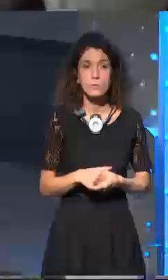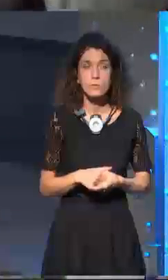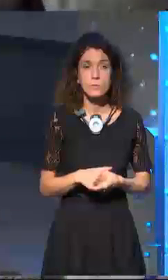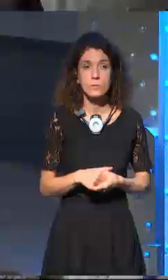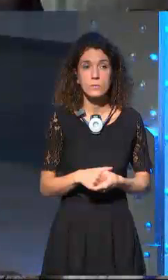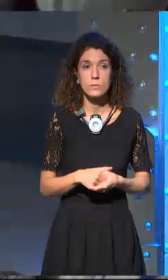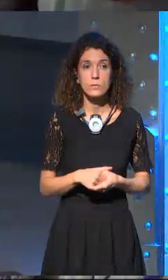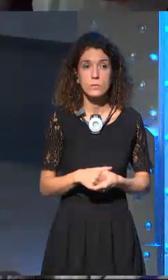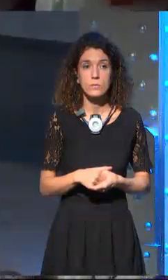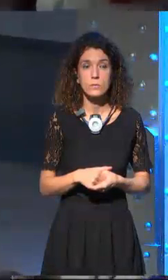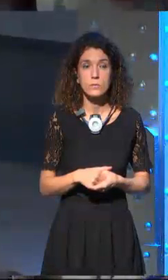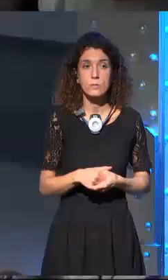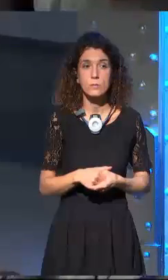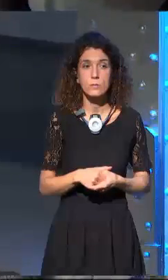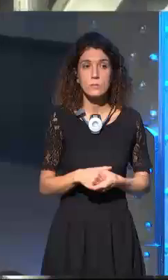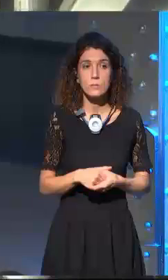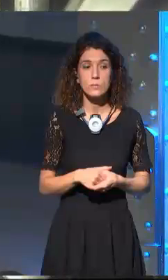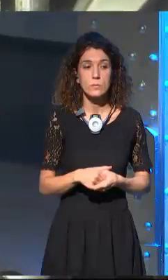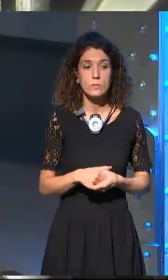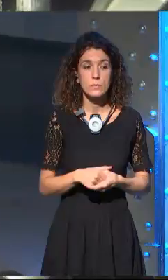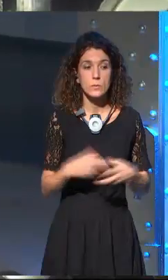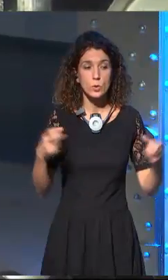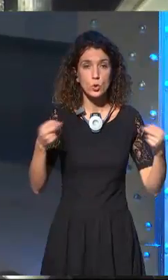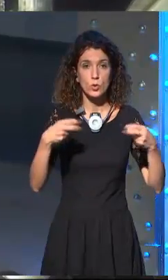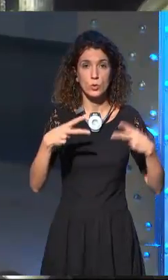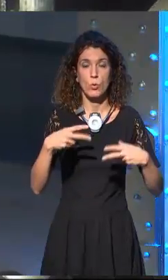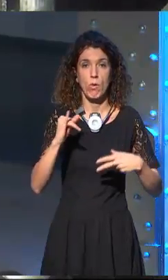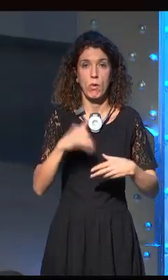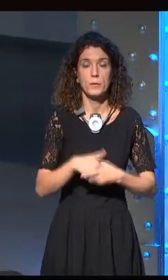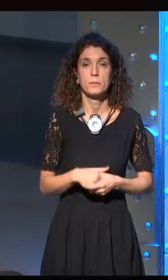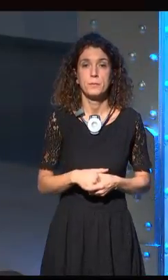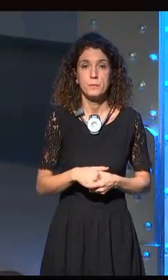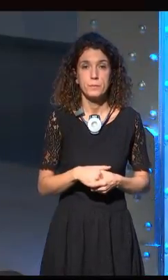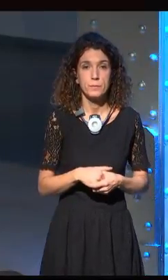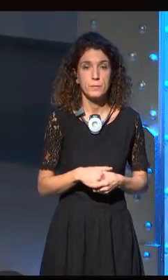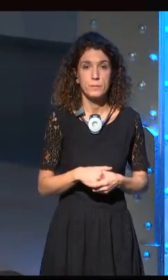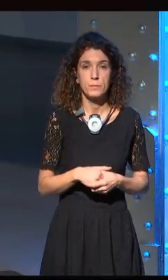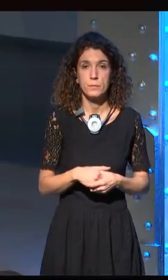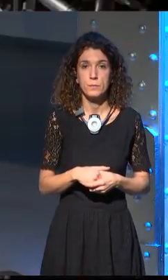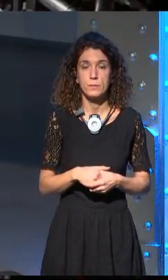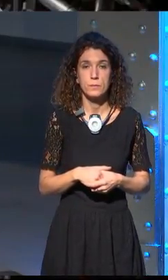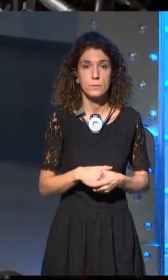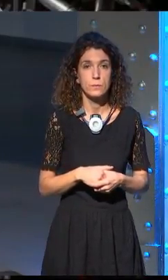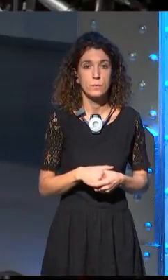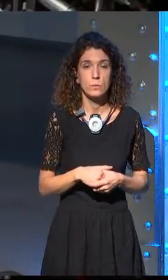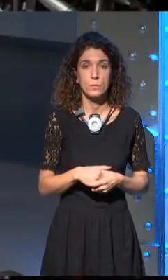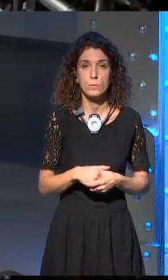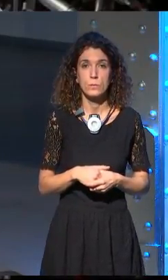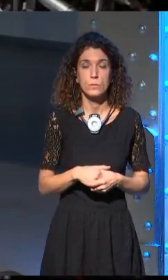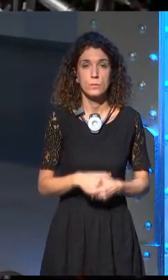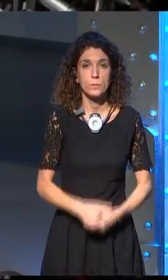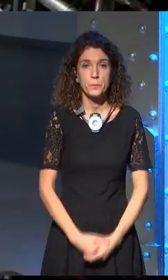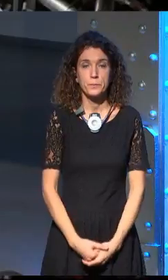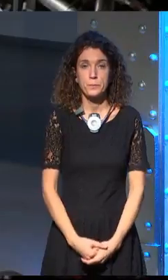Probably as being in a place that is isolated, remote, risky,